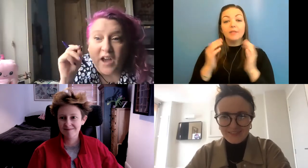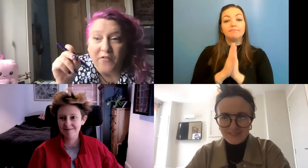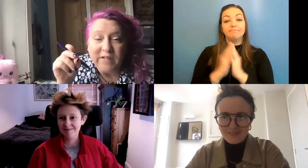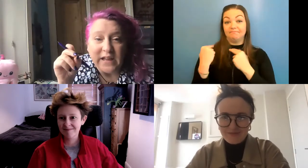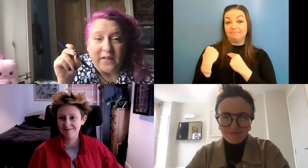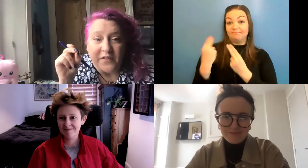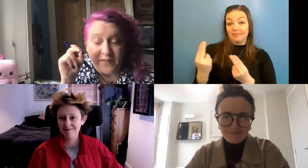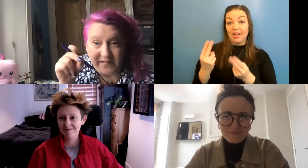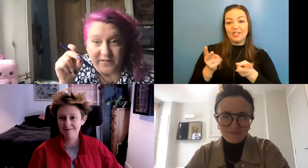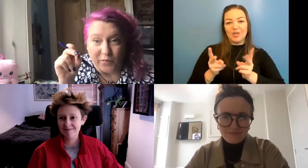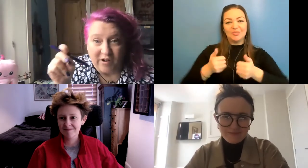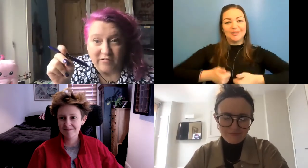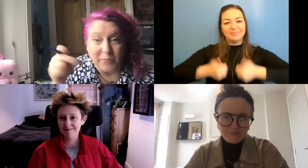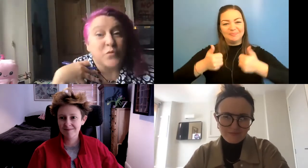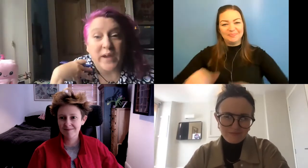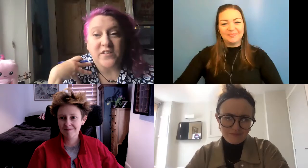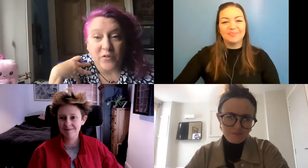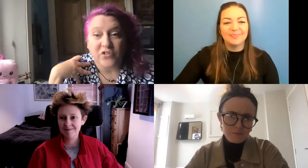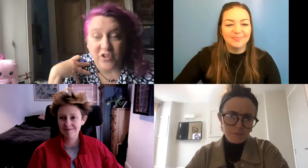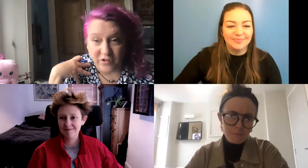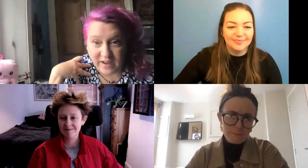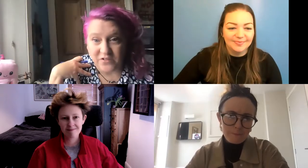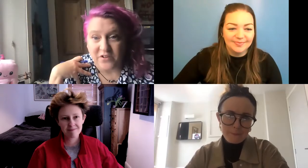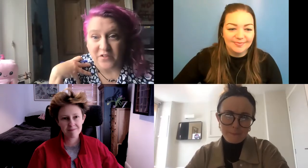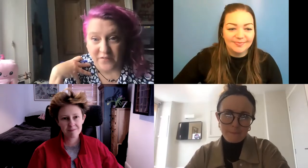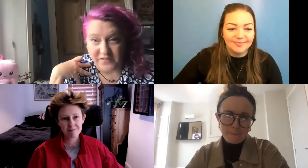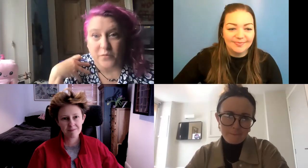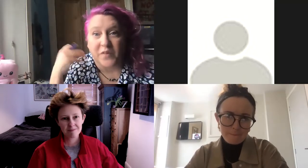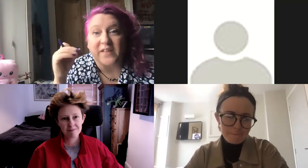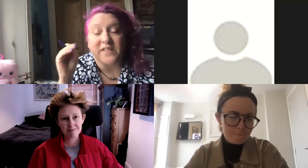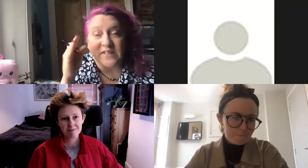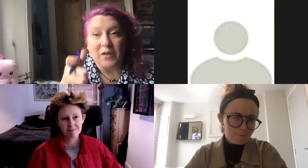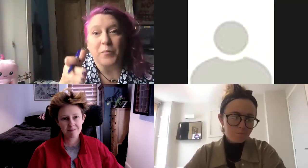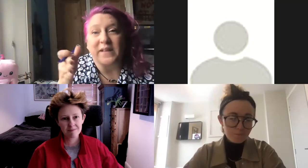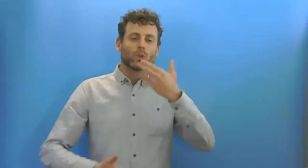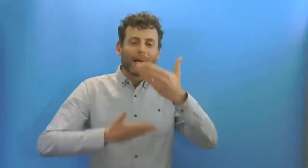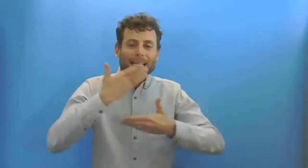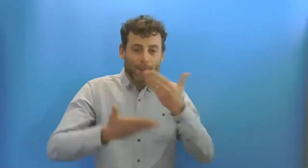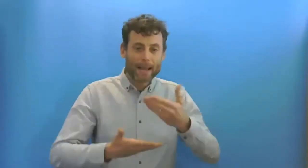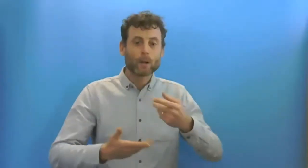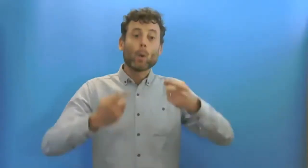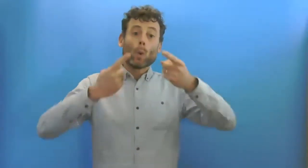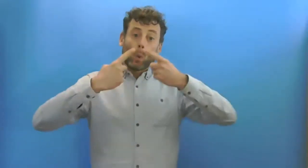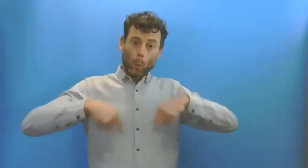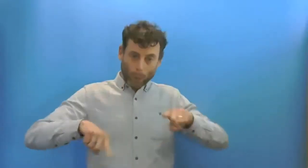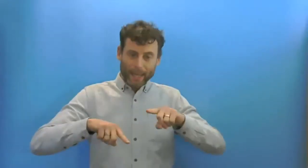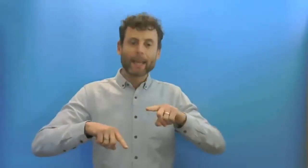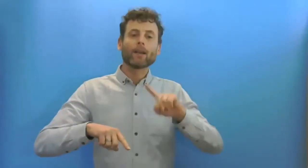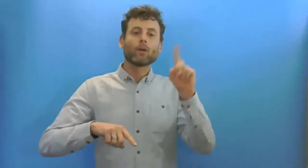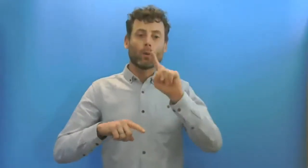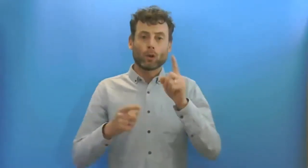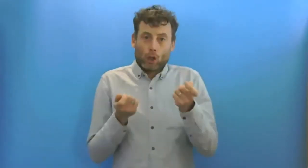We're covering the festival programme because we don't curate the festival. That it's Southbank Centre's Unlimited